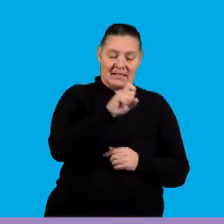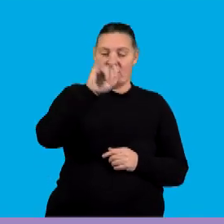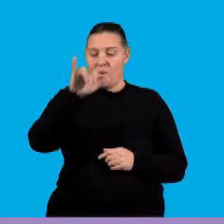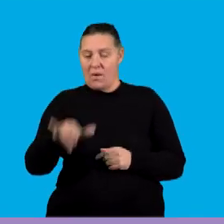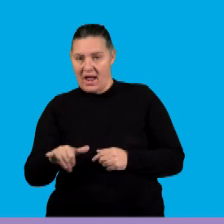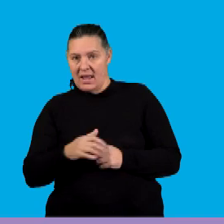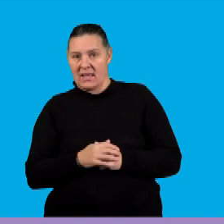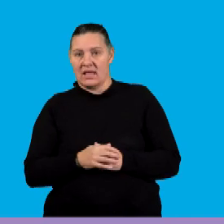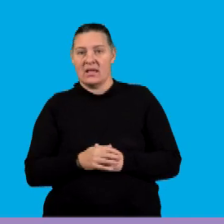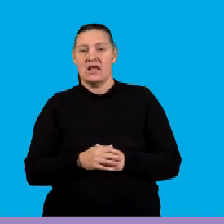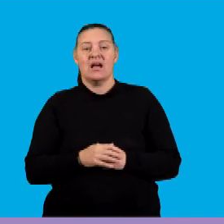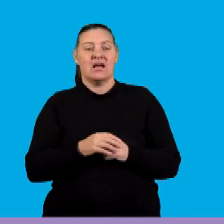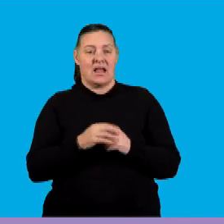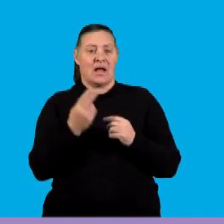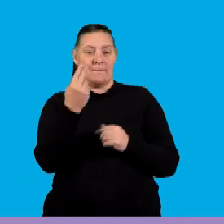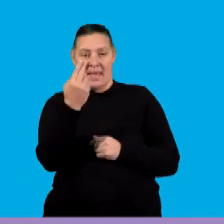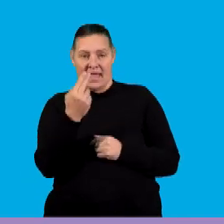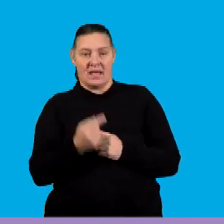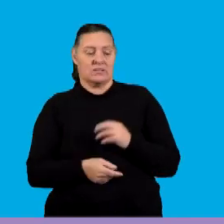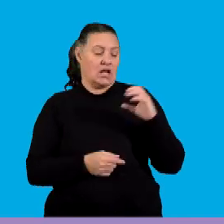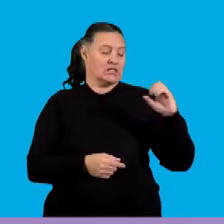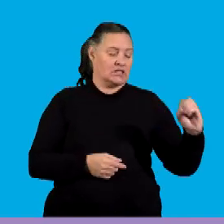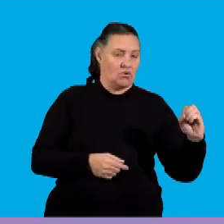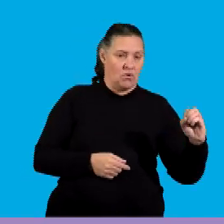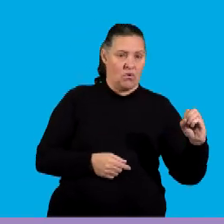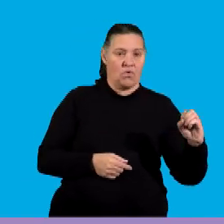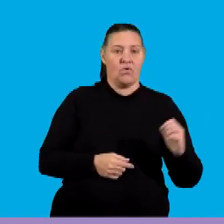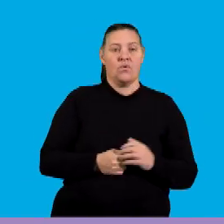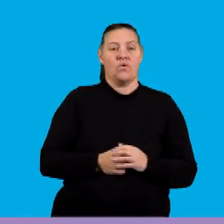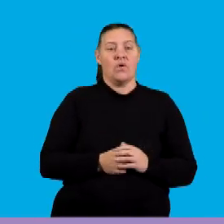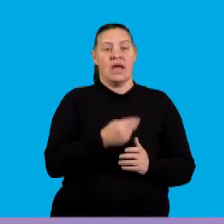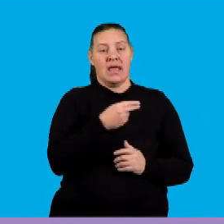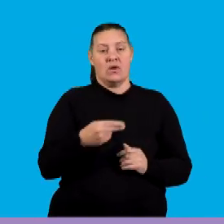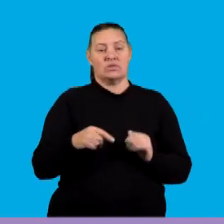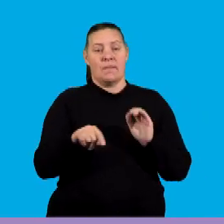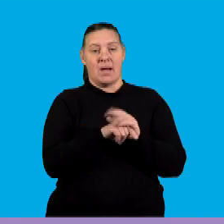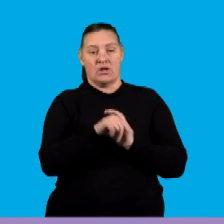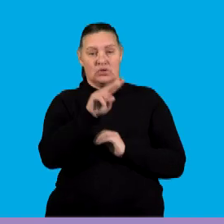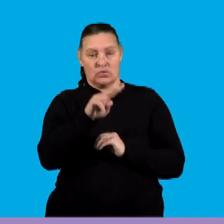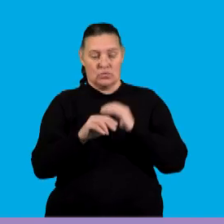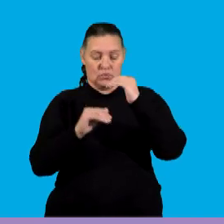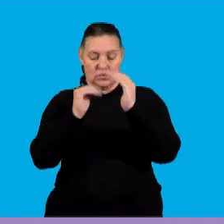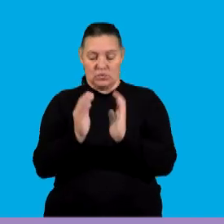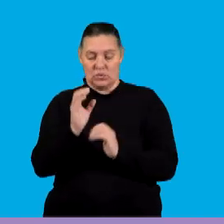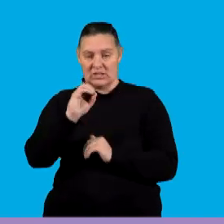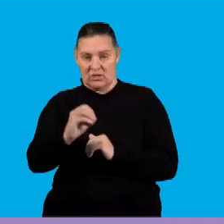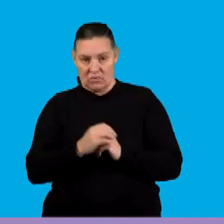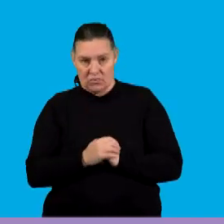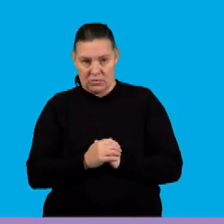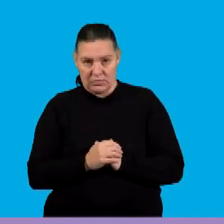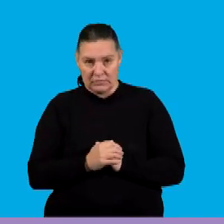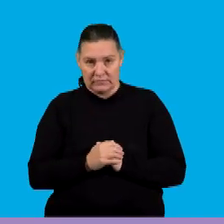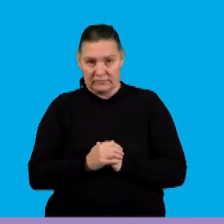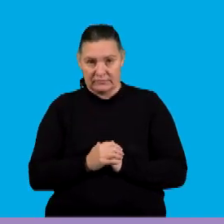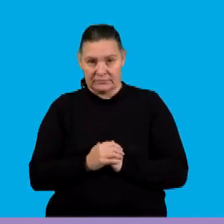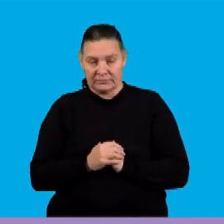an ordered pair. So I'm going to substitute x with 0 as shown in the pair, and y with 0 as shown